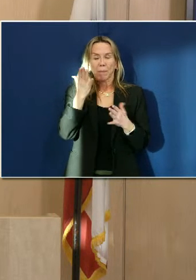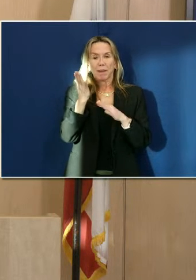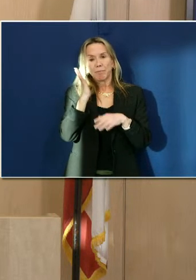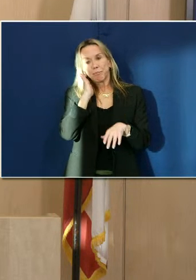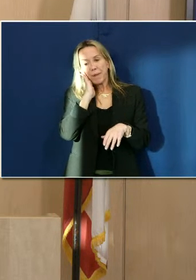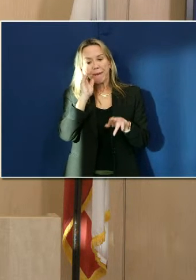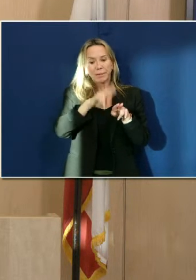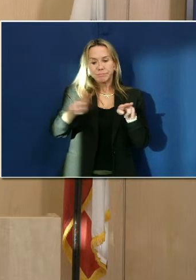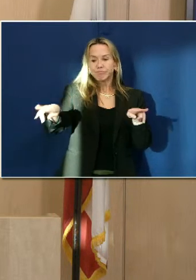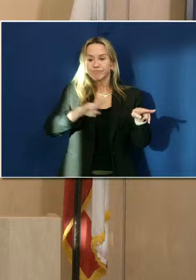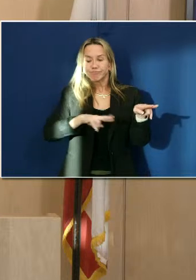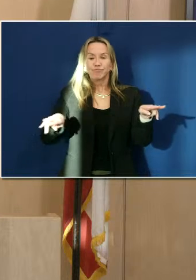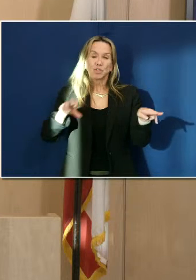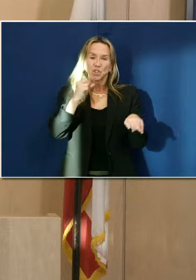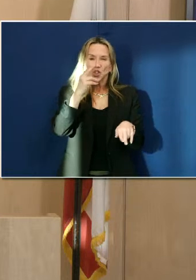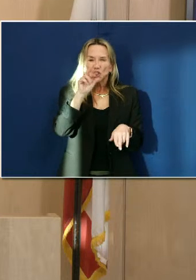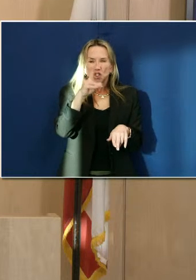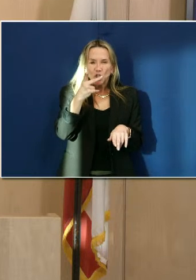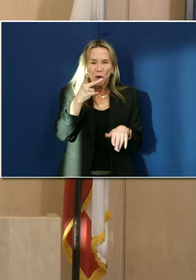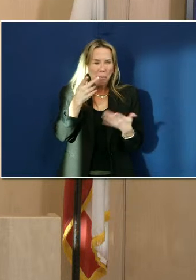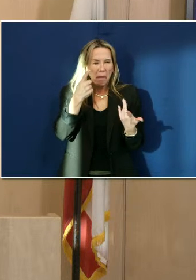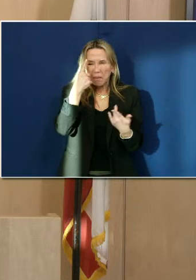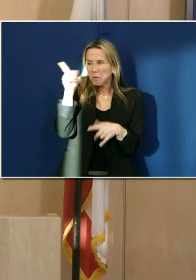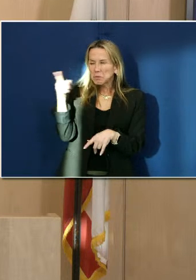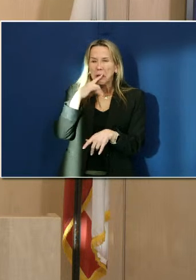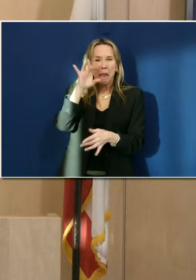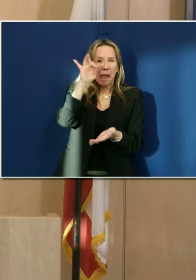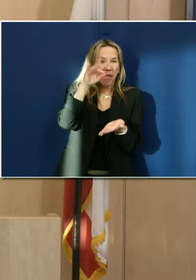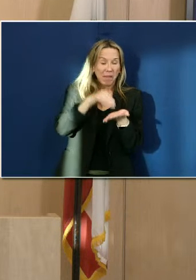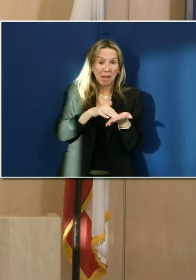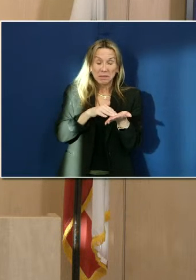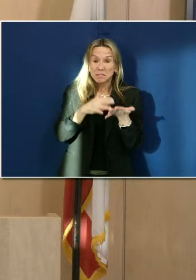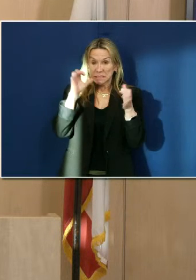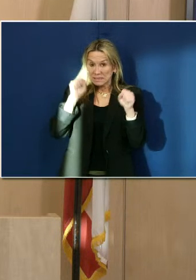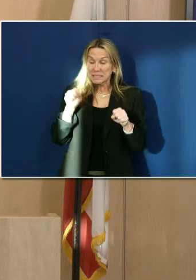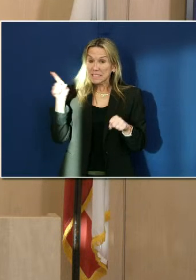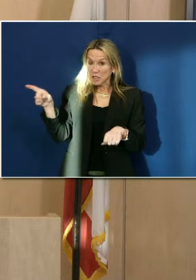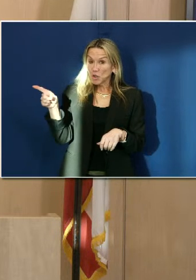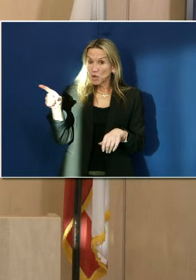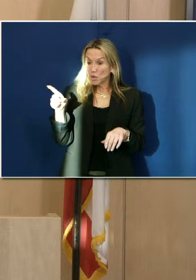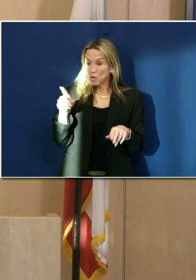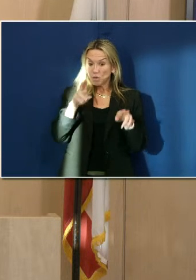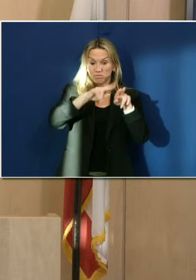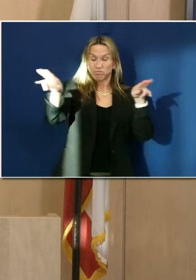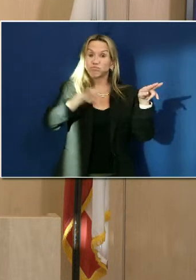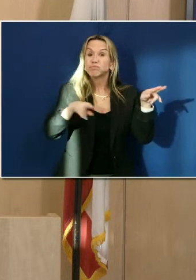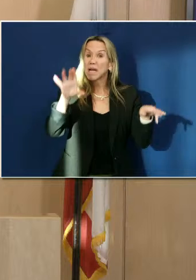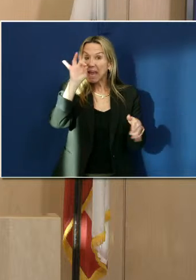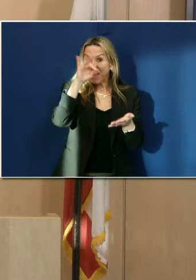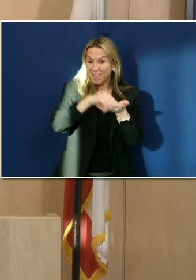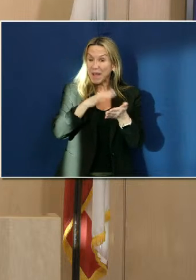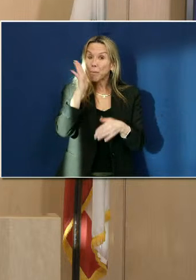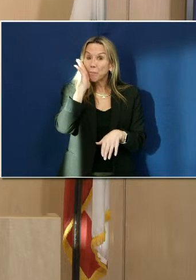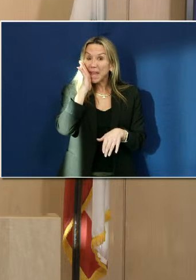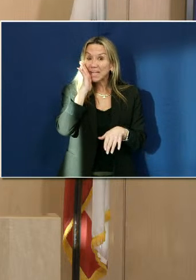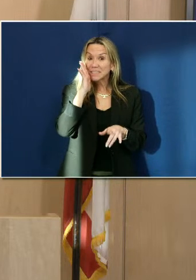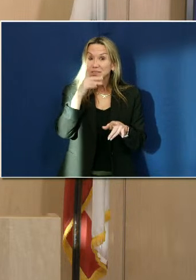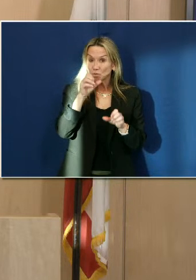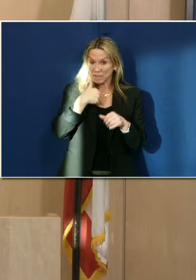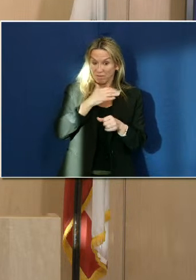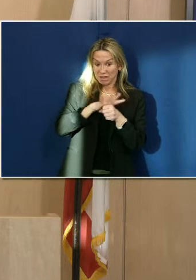I guess it's probably, I think you said 8,000. I mean, could you staff 8,000 beds tomorrow if you needed to? So we have